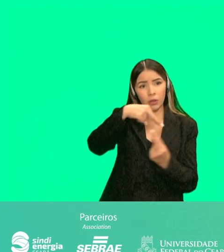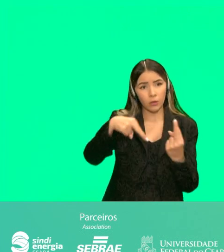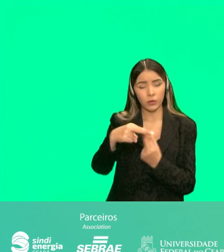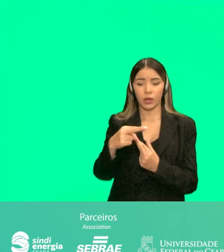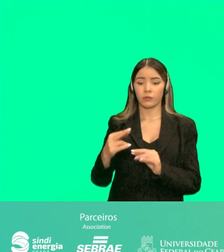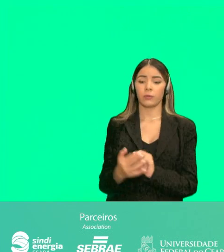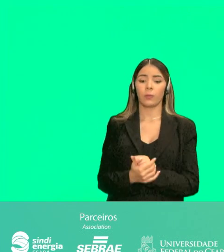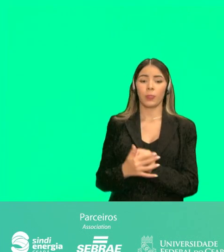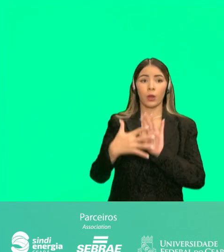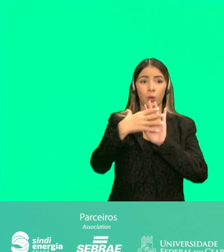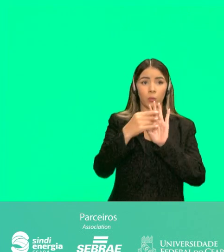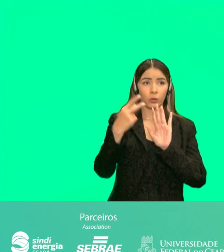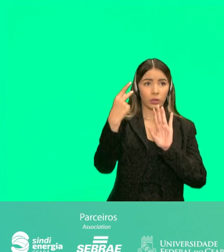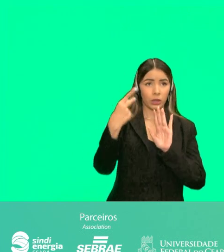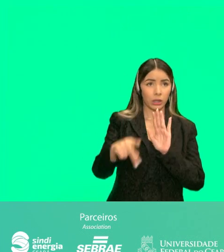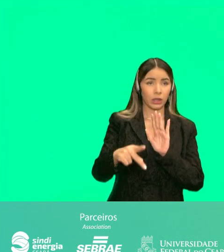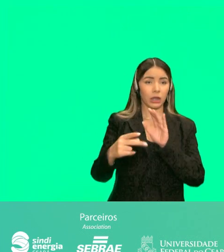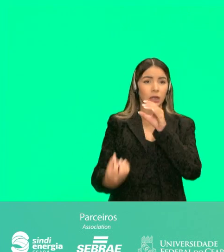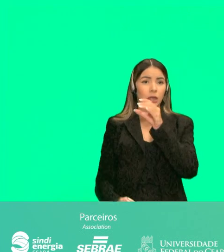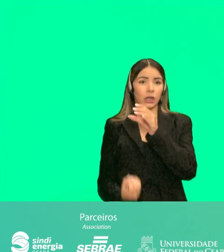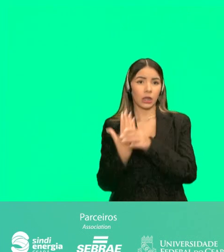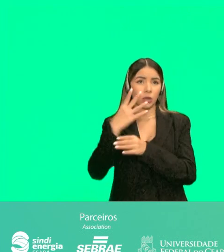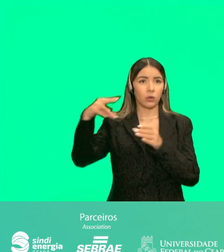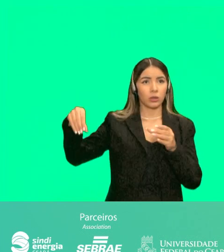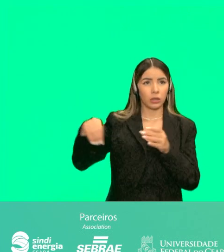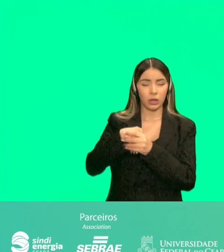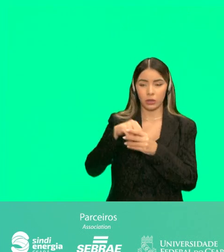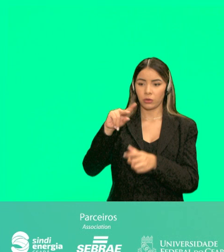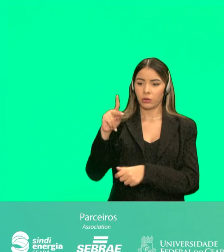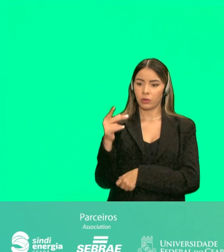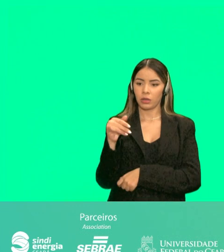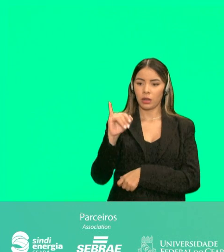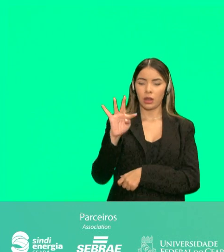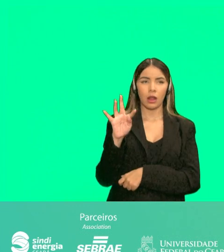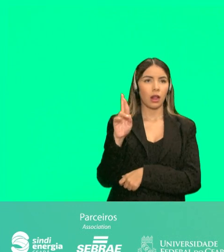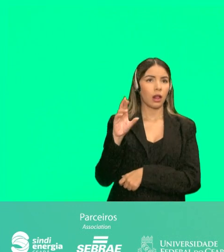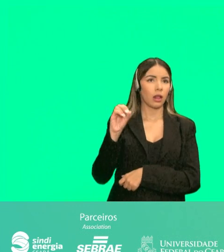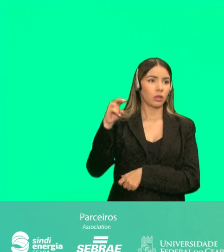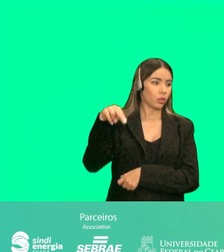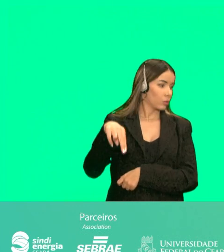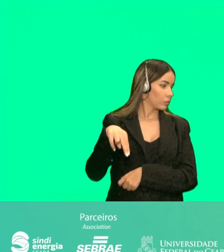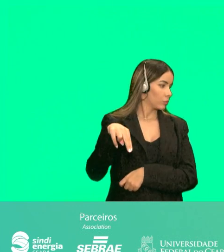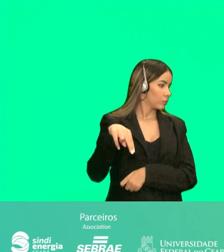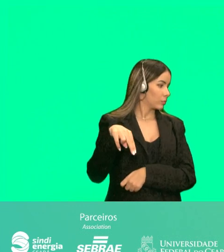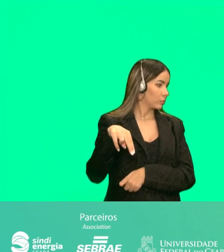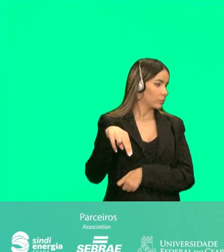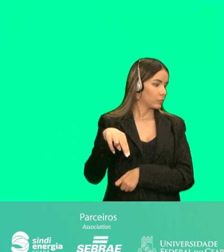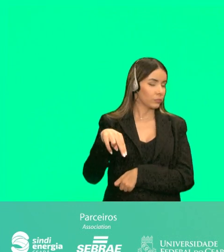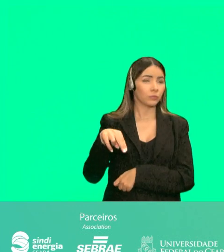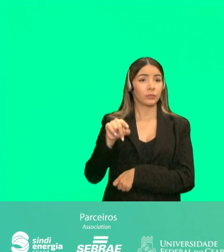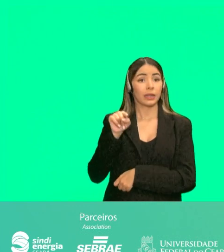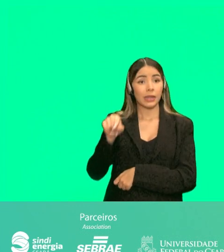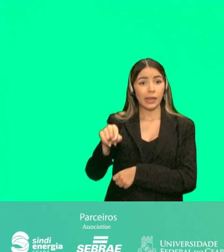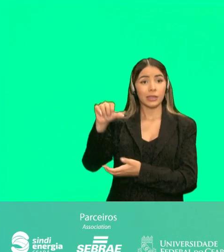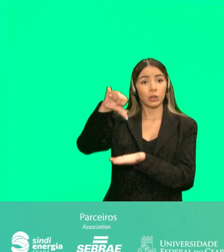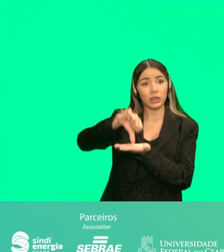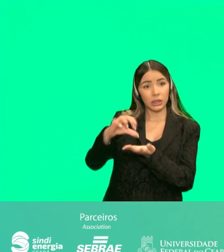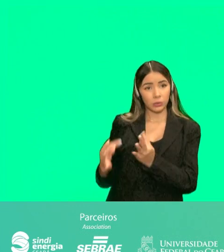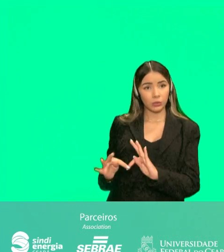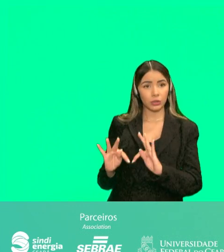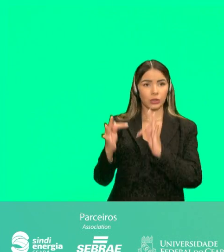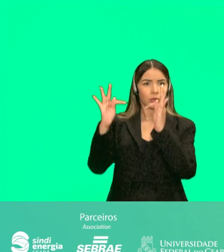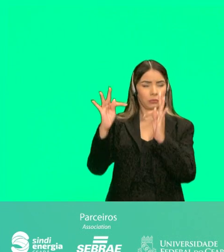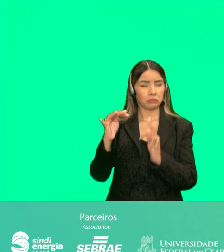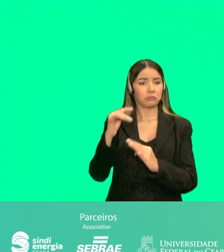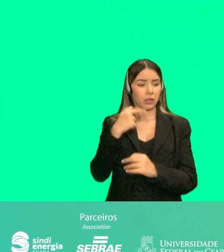in instalado na Sumaré, Hydro. A Campinas. Hydron fica em It's our Sumaré, tech na center. Campinas, You e lá é can nosso visit centro us. de You're all tecnologia. invited and Fica o